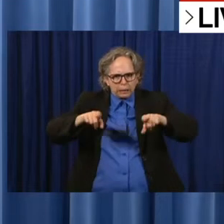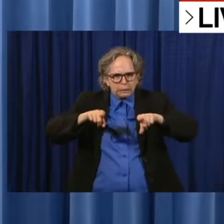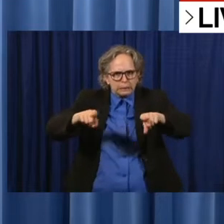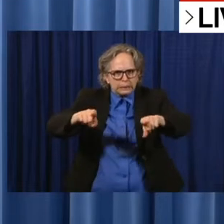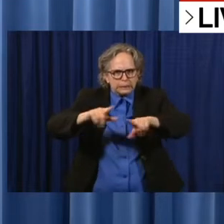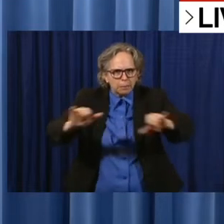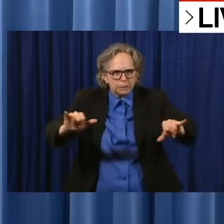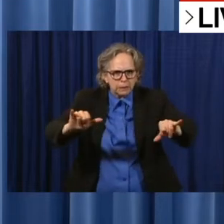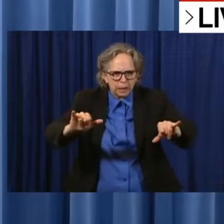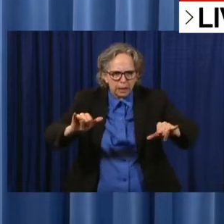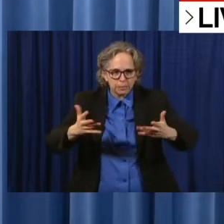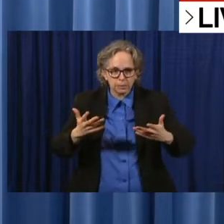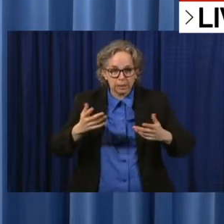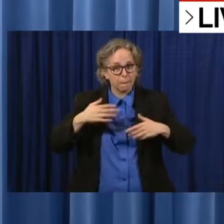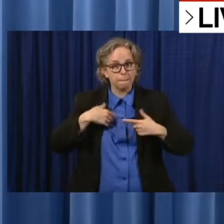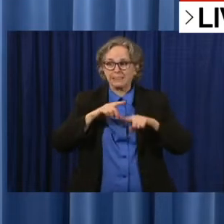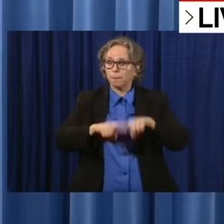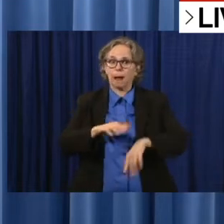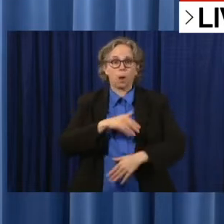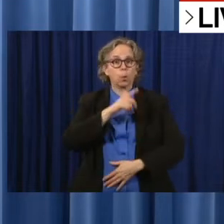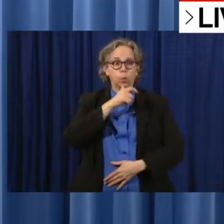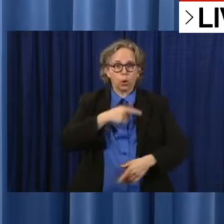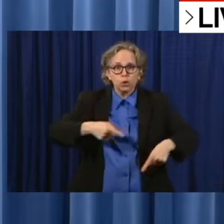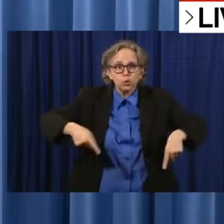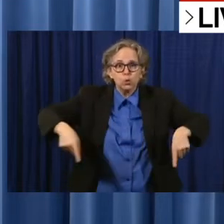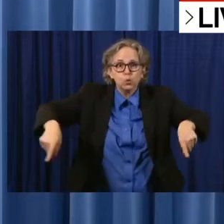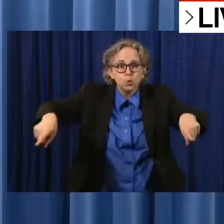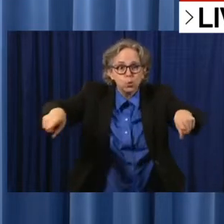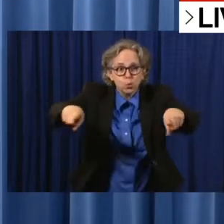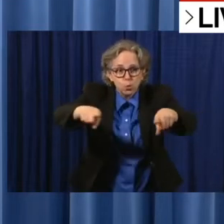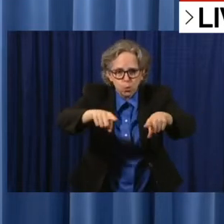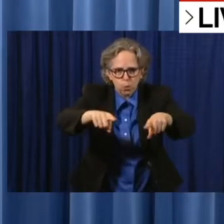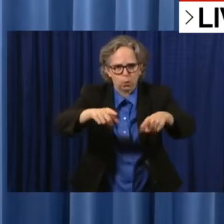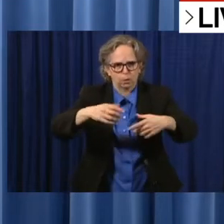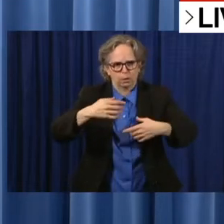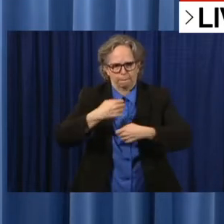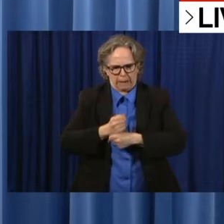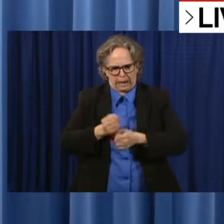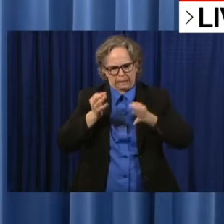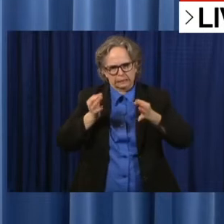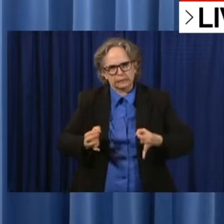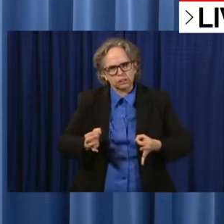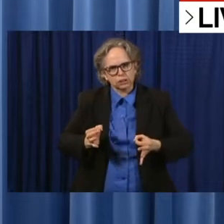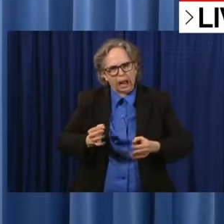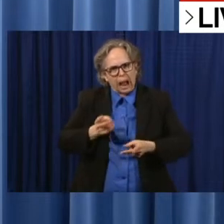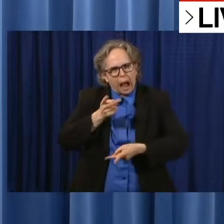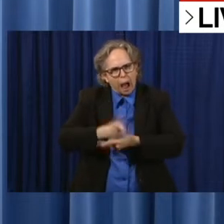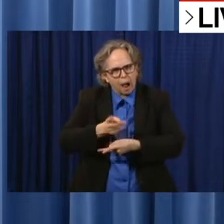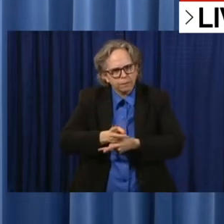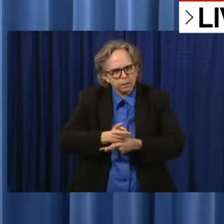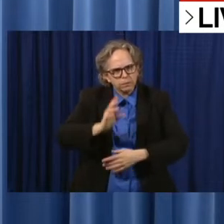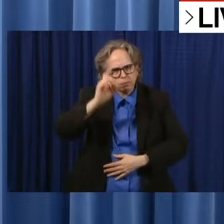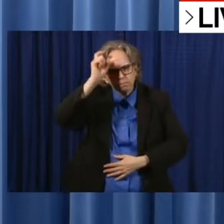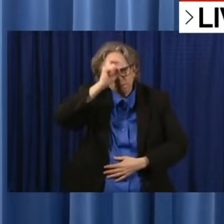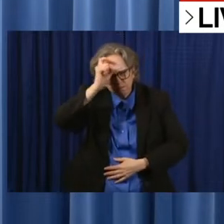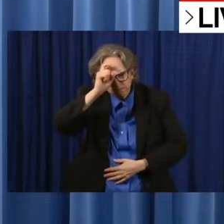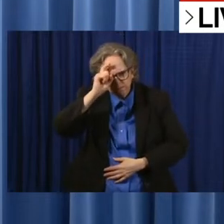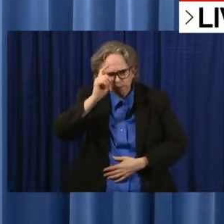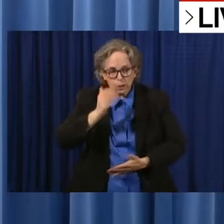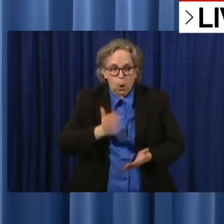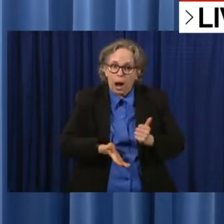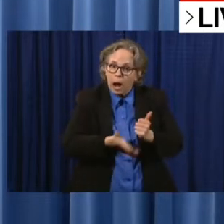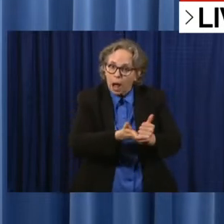we open our economy, get people back to work, but do this in an